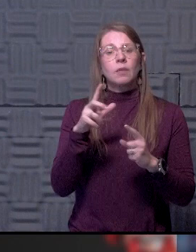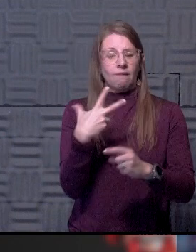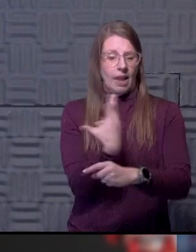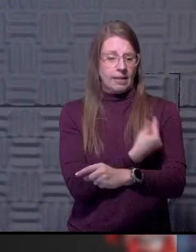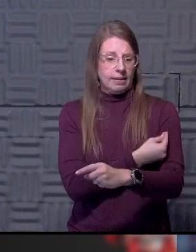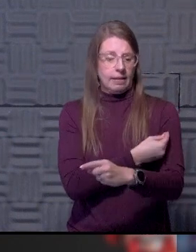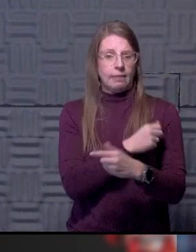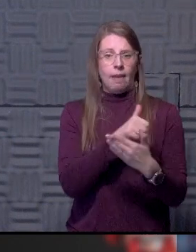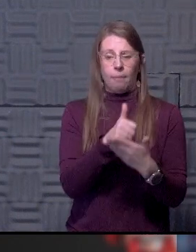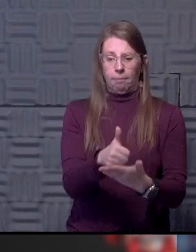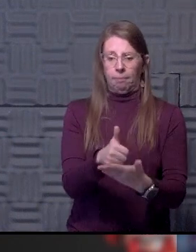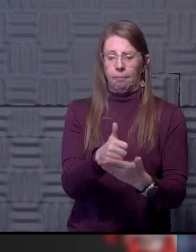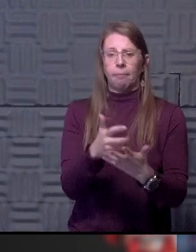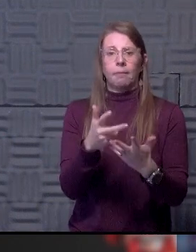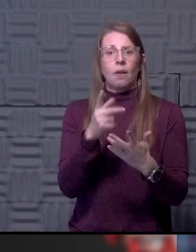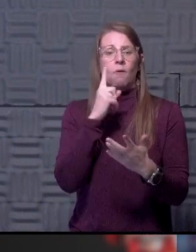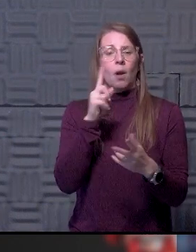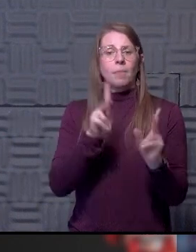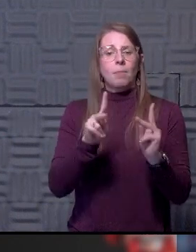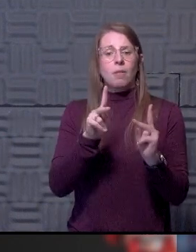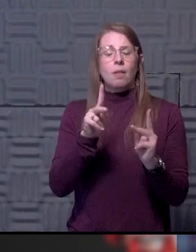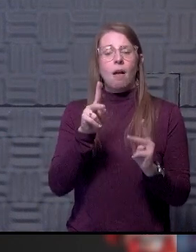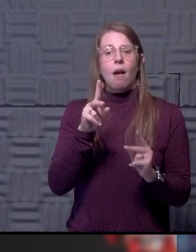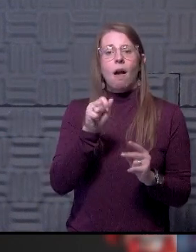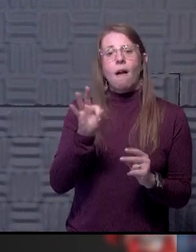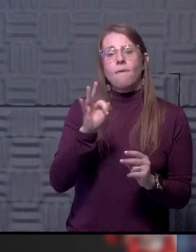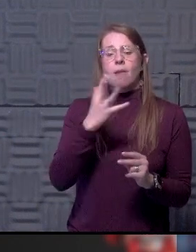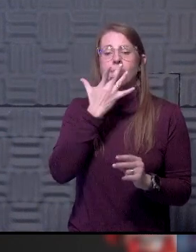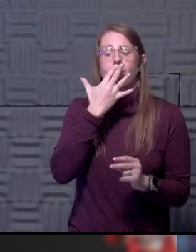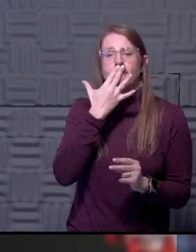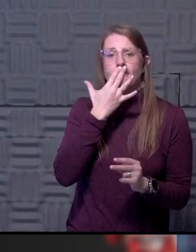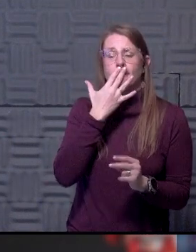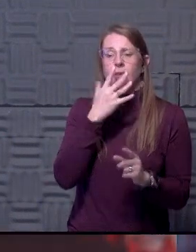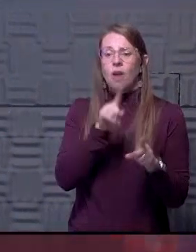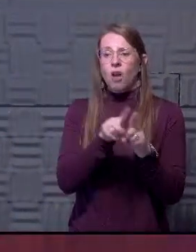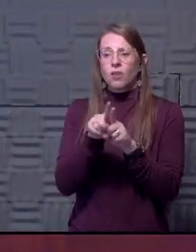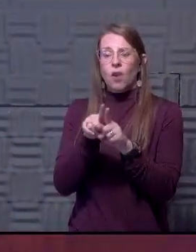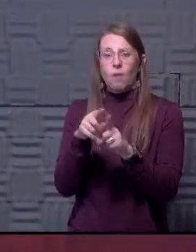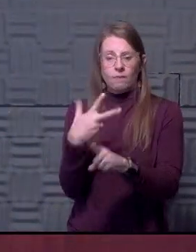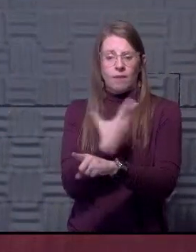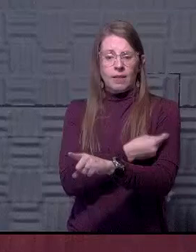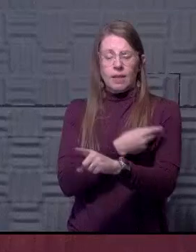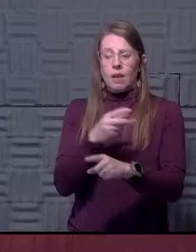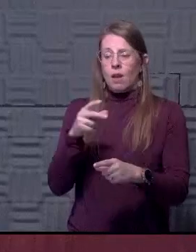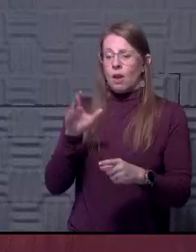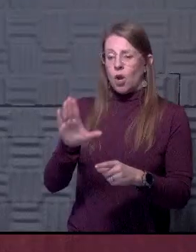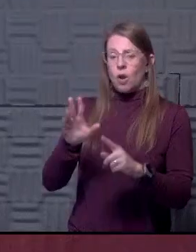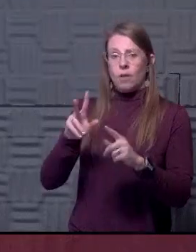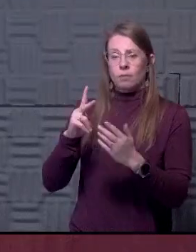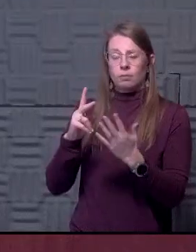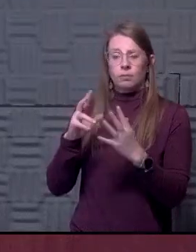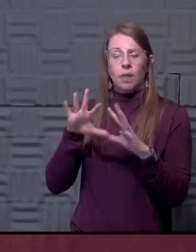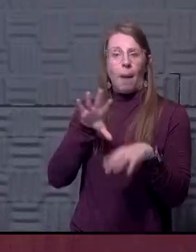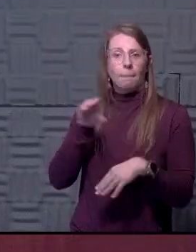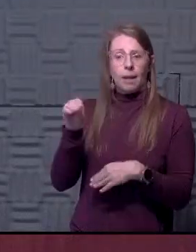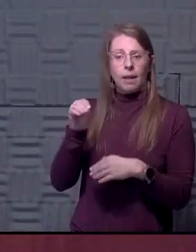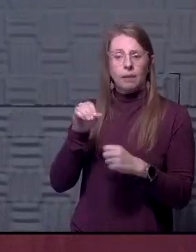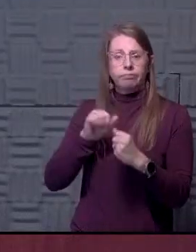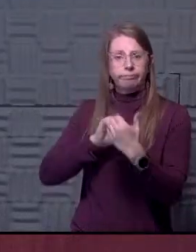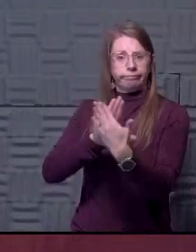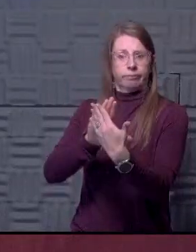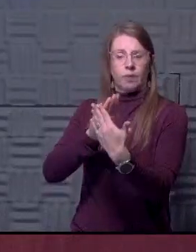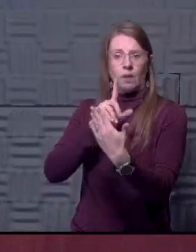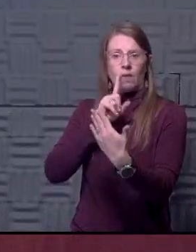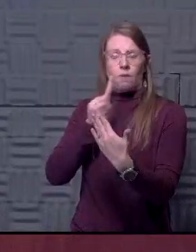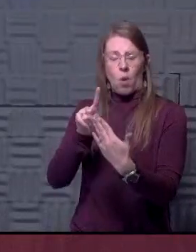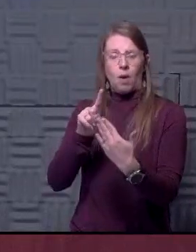and what Health Forward is doing to help mitigate health inequities. That's going to be a really powerful program, just like today's. I